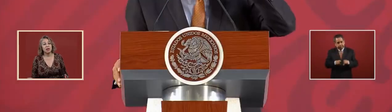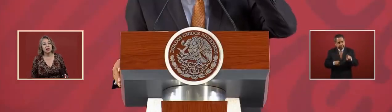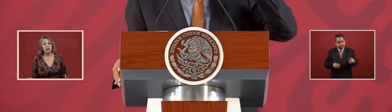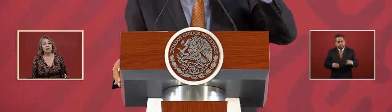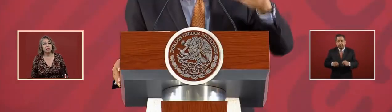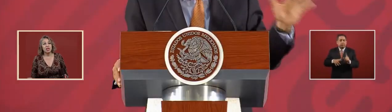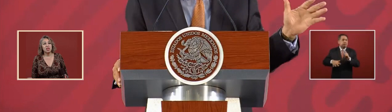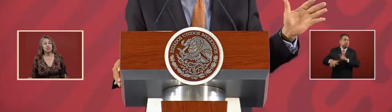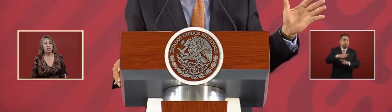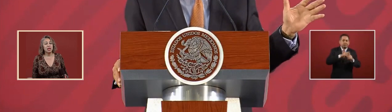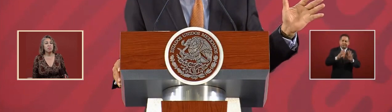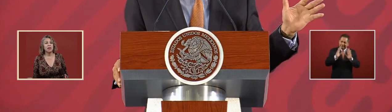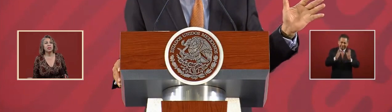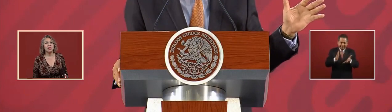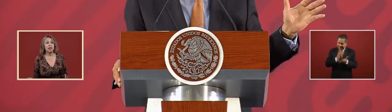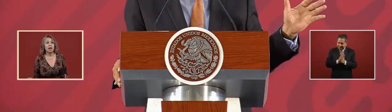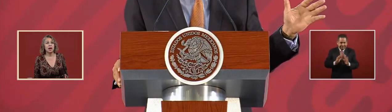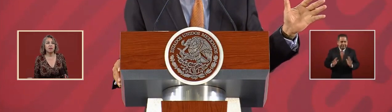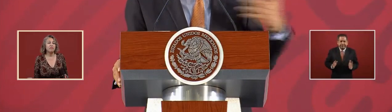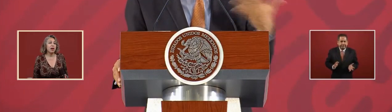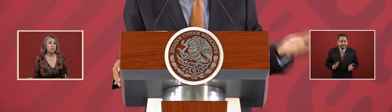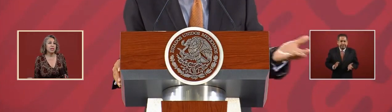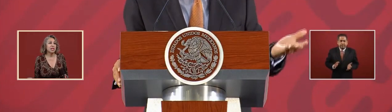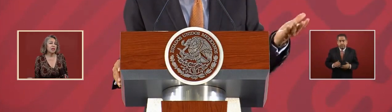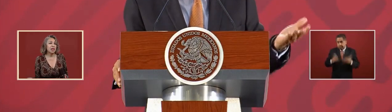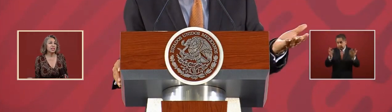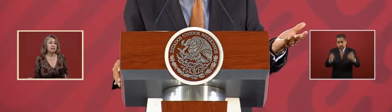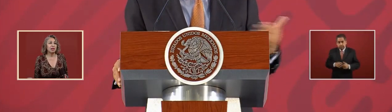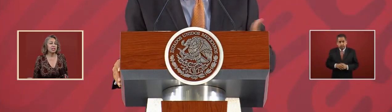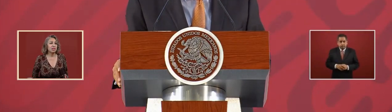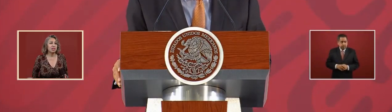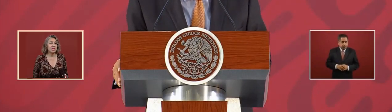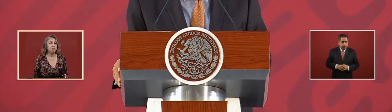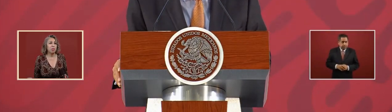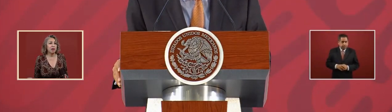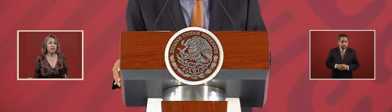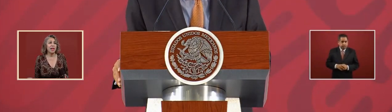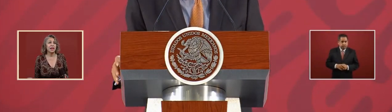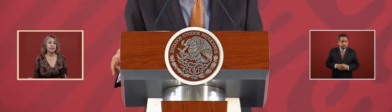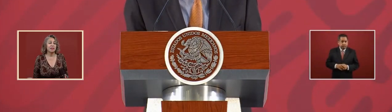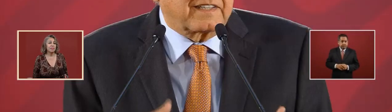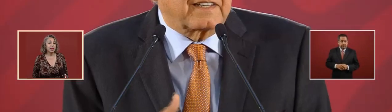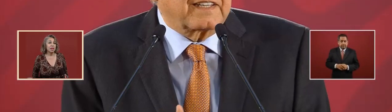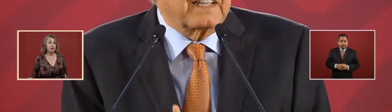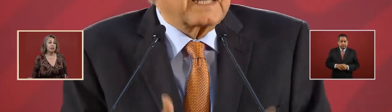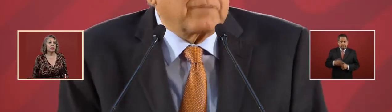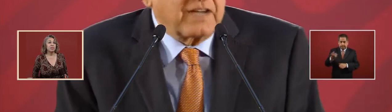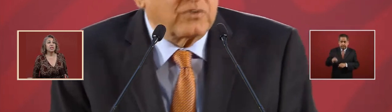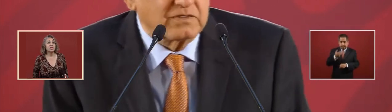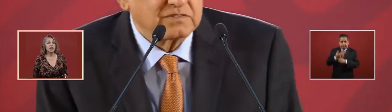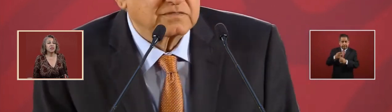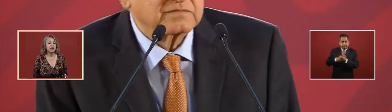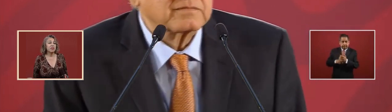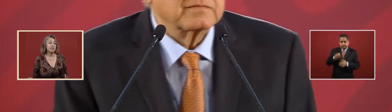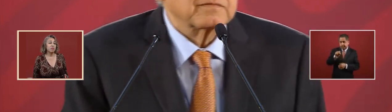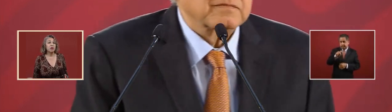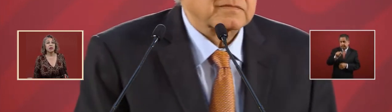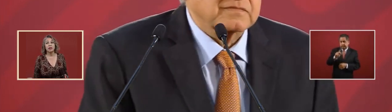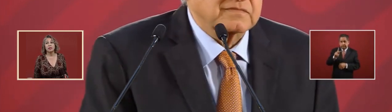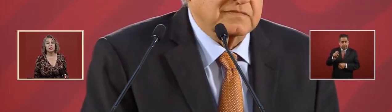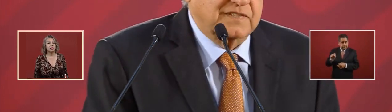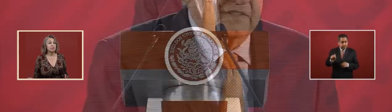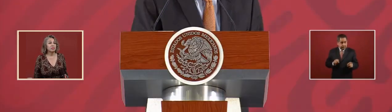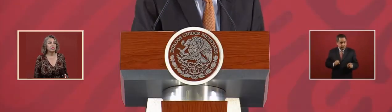medio ambiente. O sea, ya, that you're talking about the environment. Bueno, it's all the same part of that. La Secretaría del Trabajo, the Secretary of